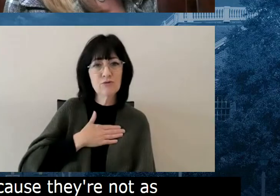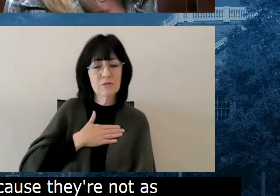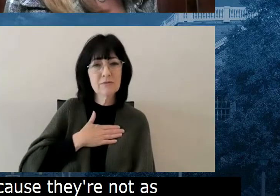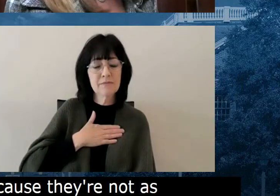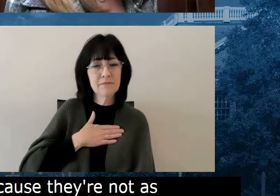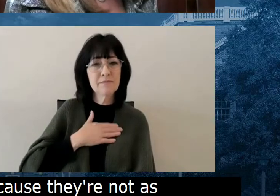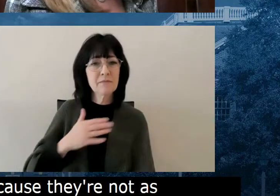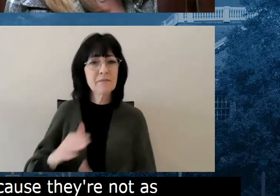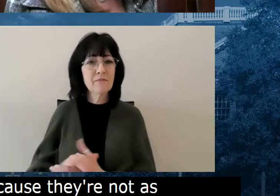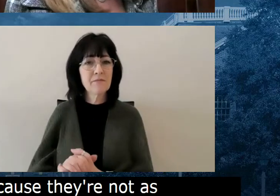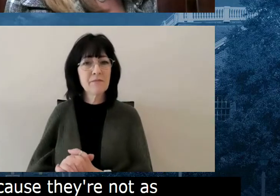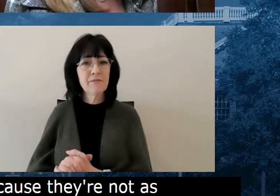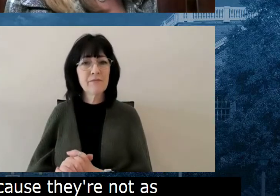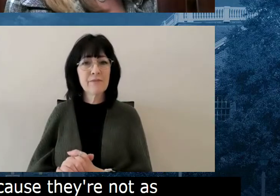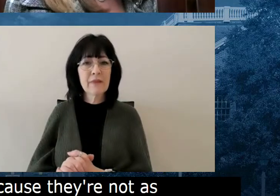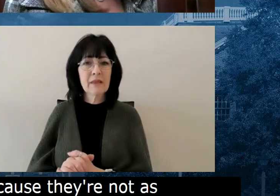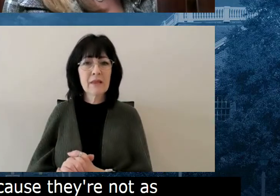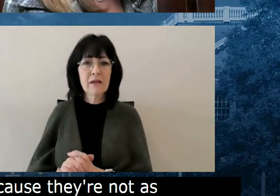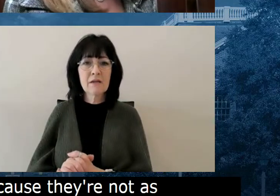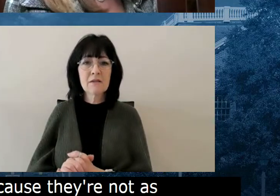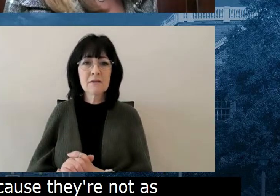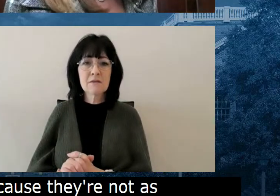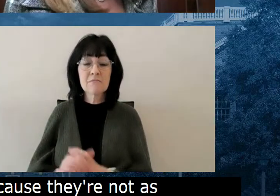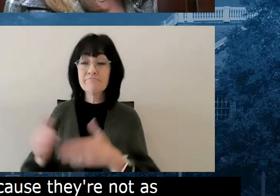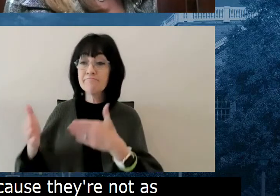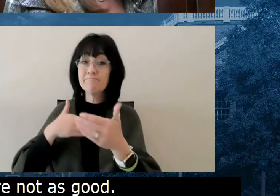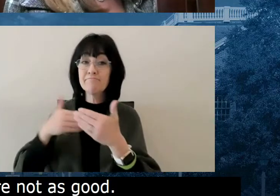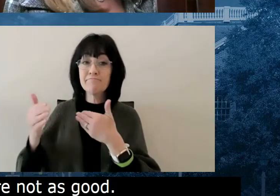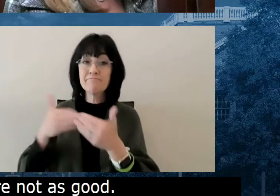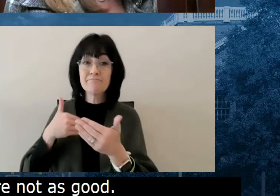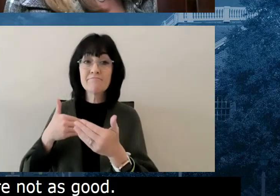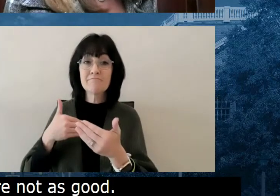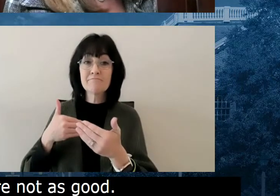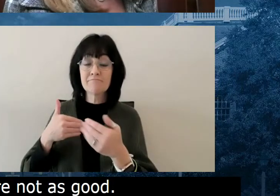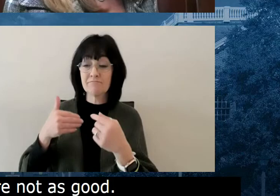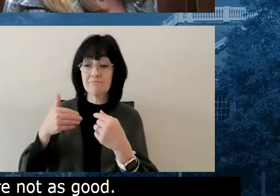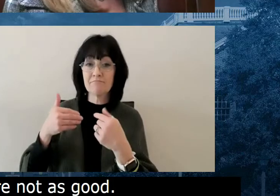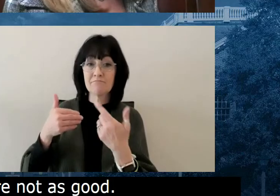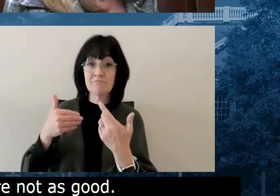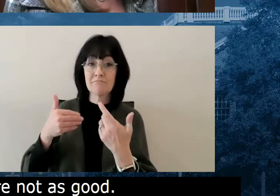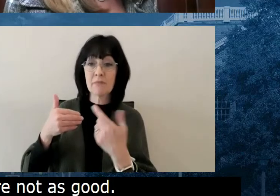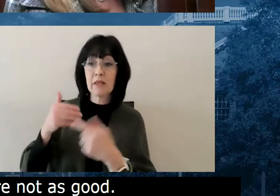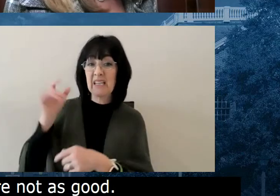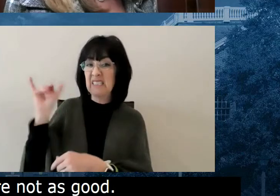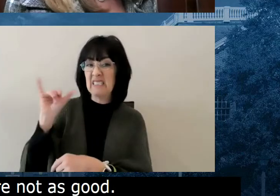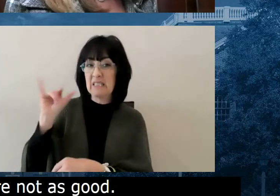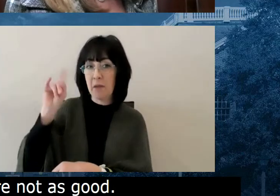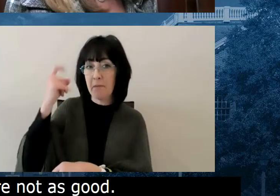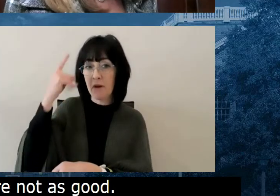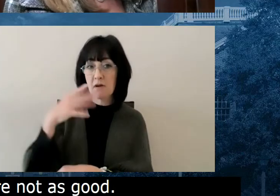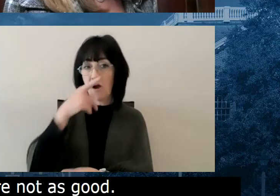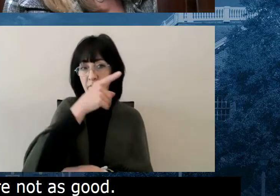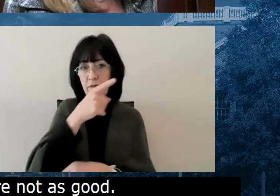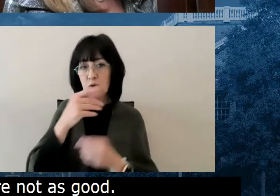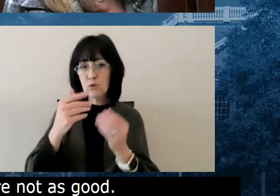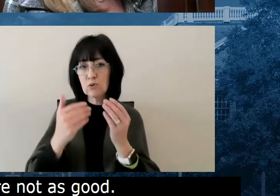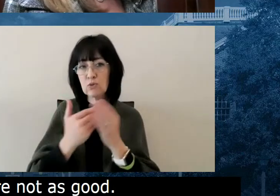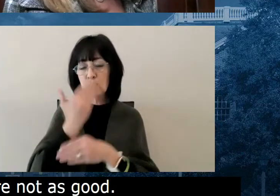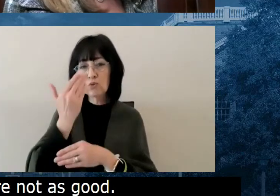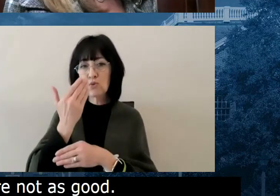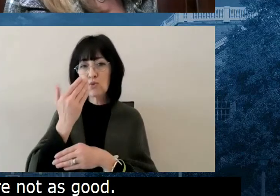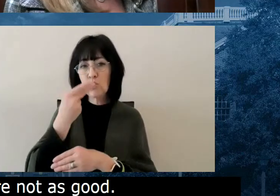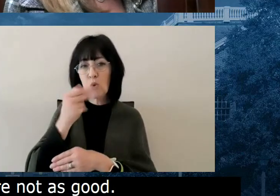good. It is the case, even though Governor Sununu in New Hampshire and I both asked if